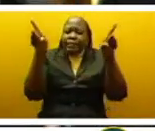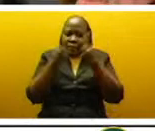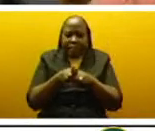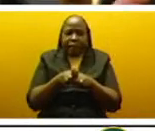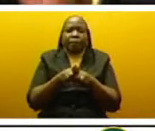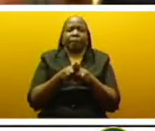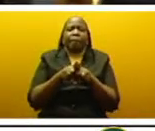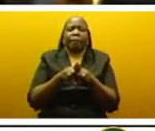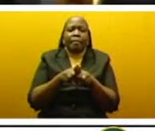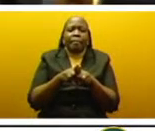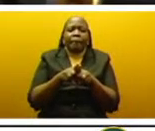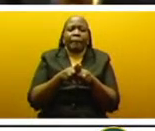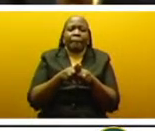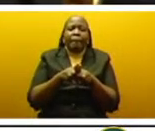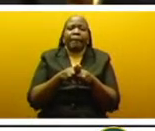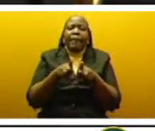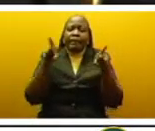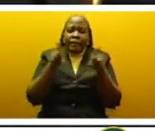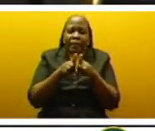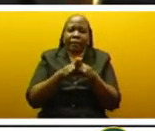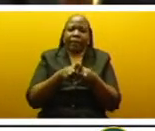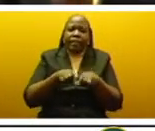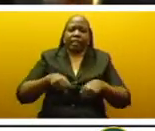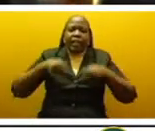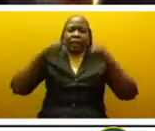fortunately for the chairperson, he was not there at that time,